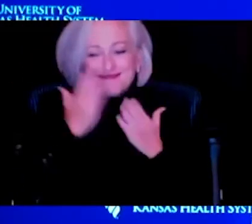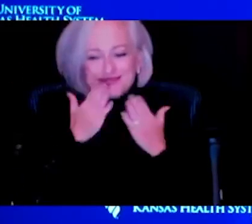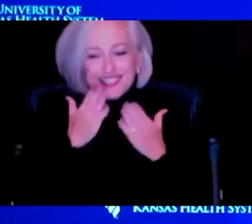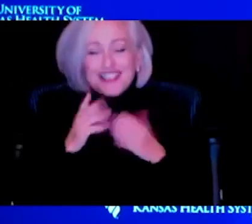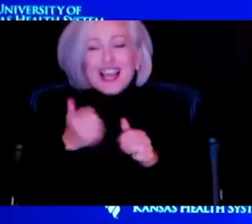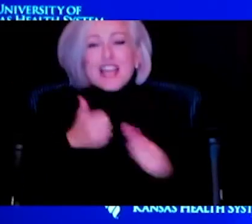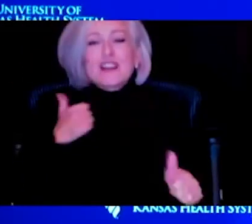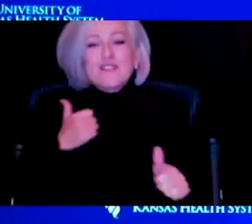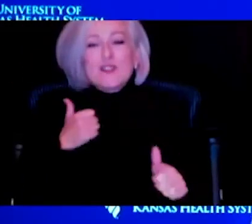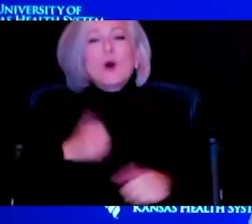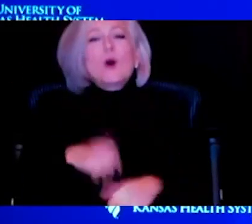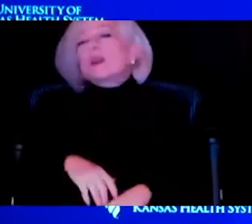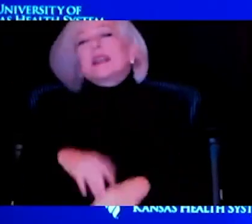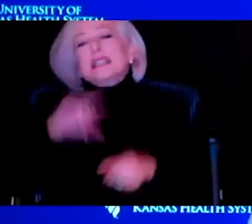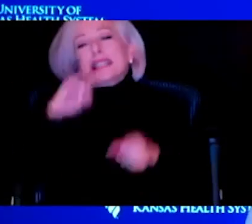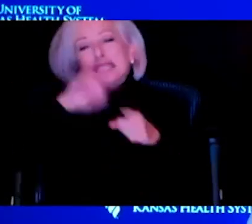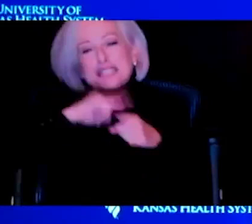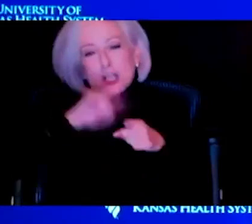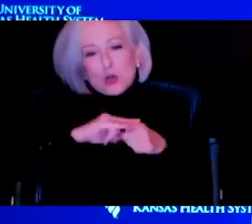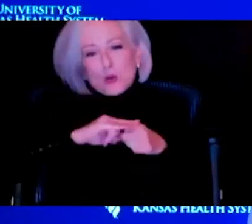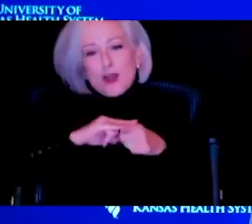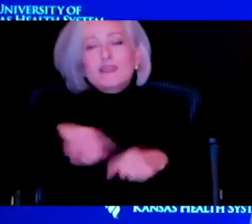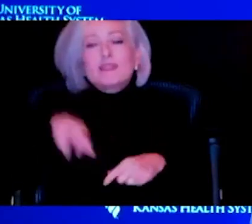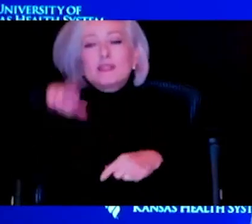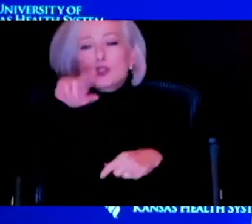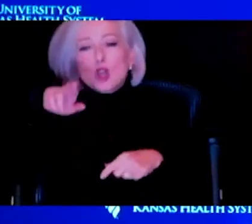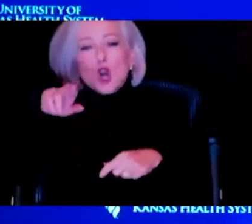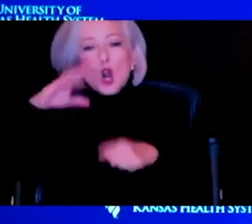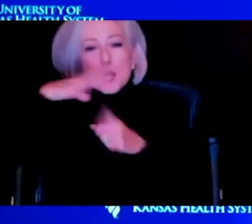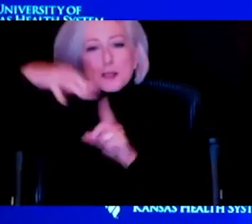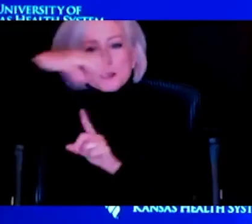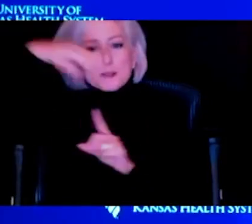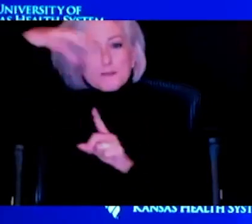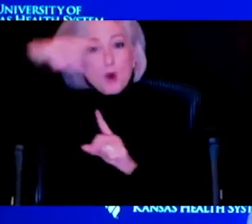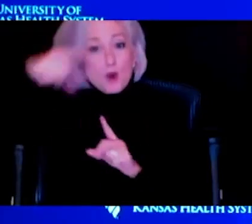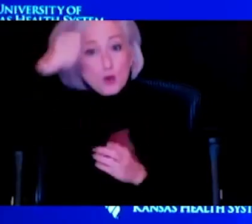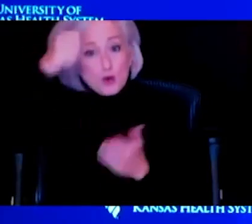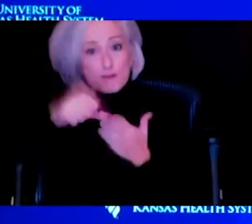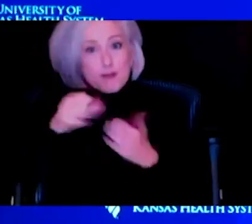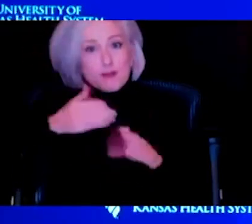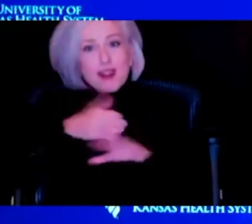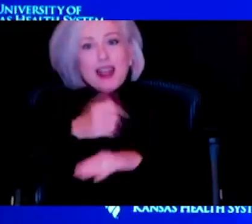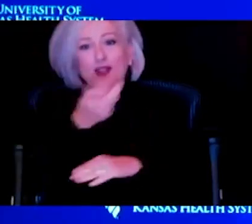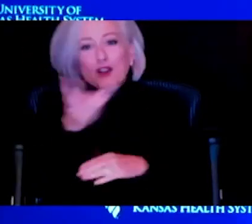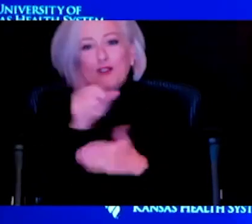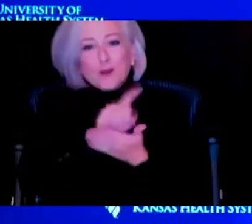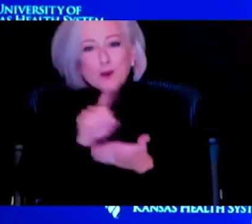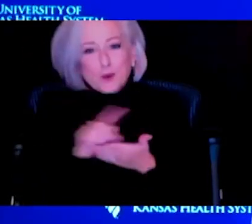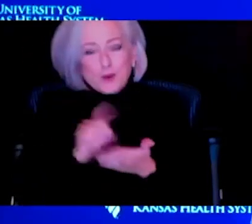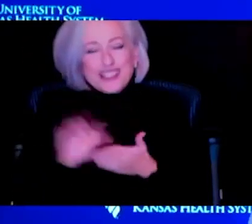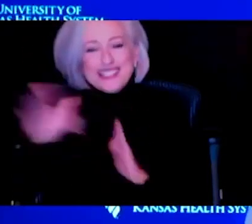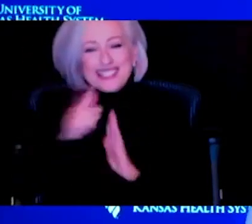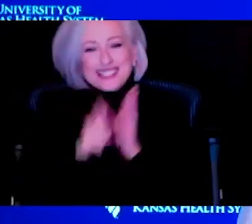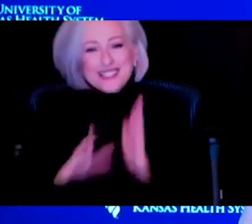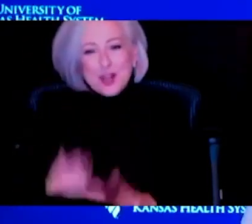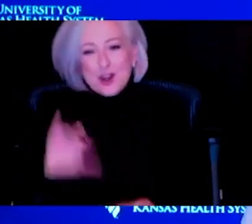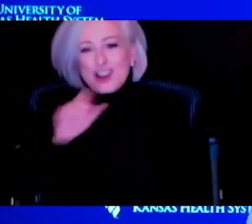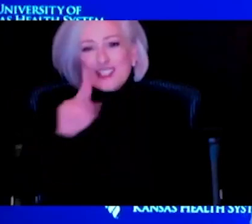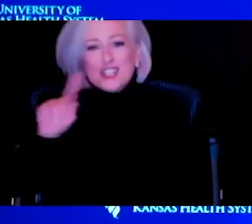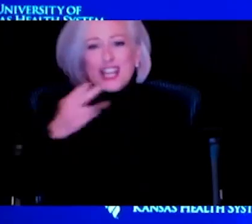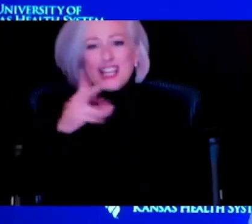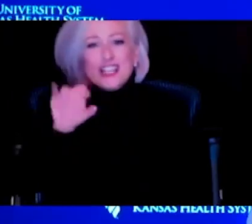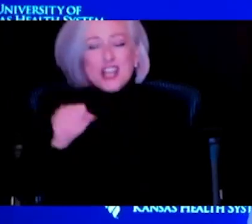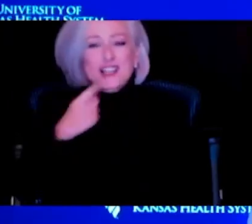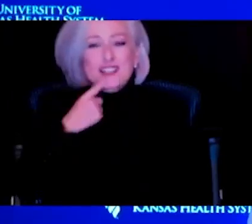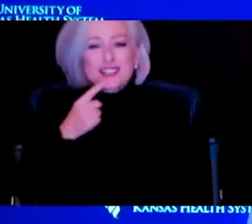cigar smoke is extremely important. We remember what happened to Kramer after just a couple weeks when his lawyer, Jackie Childs, famously said, "Your